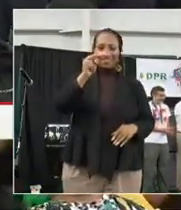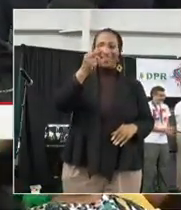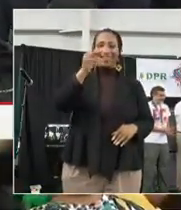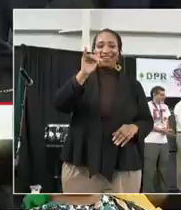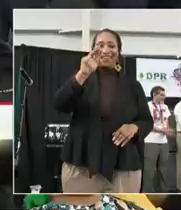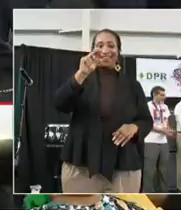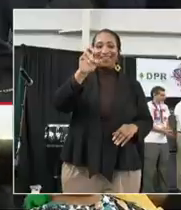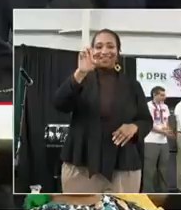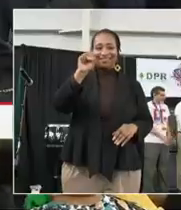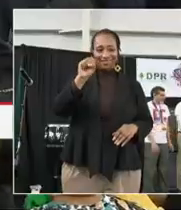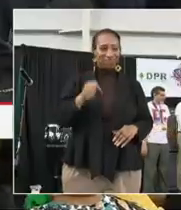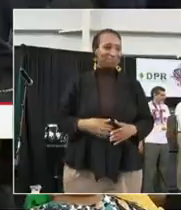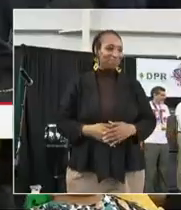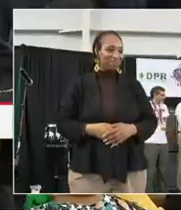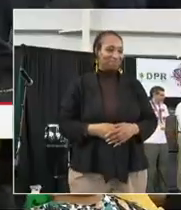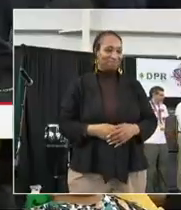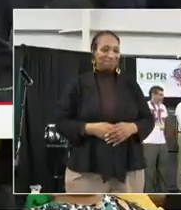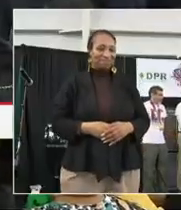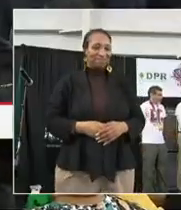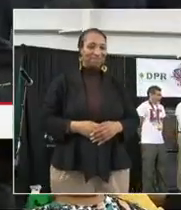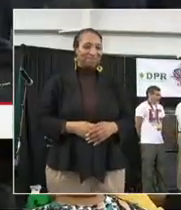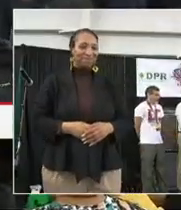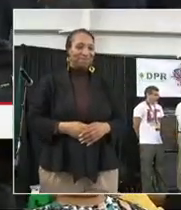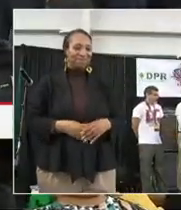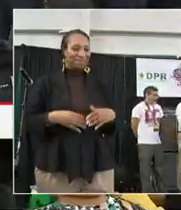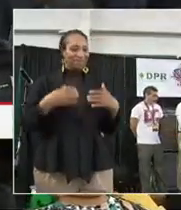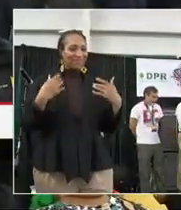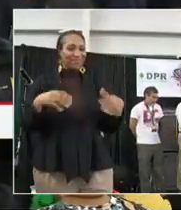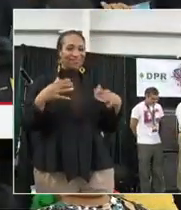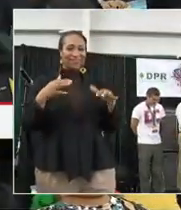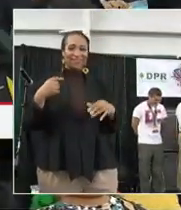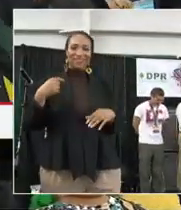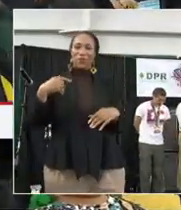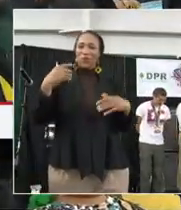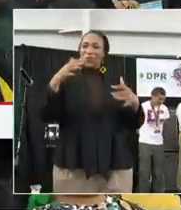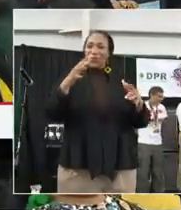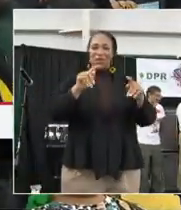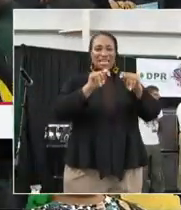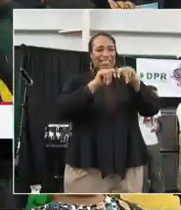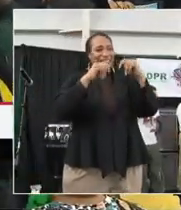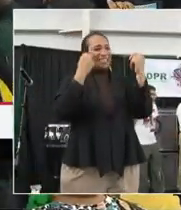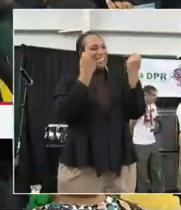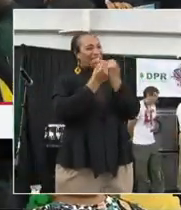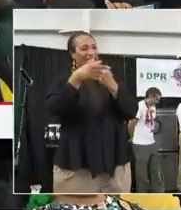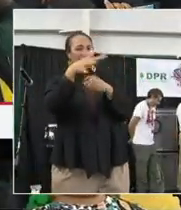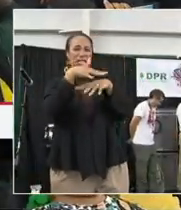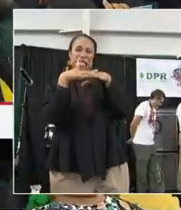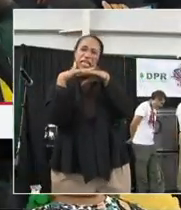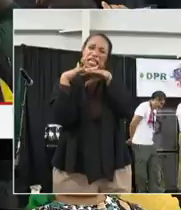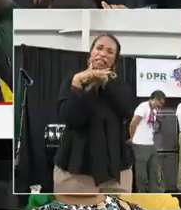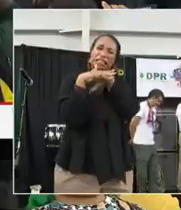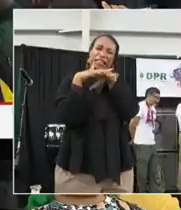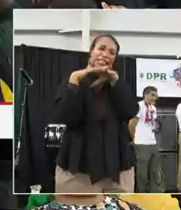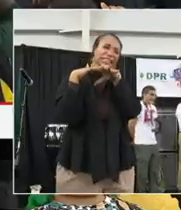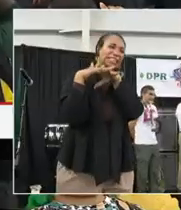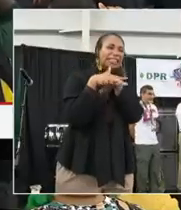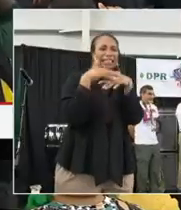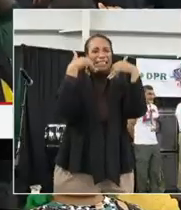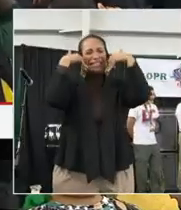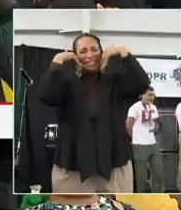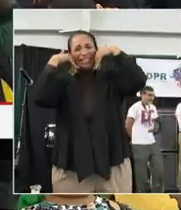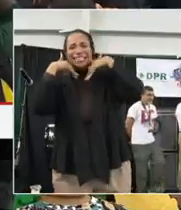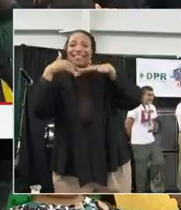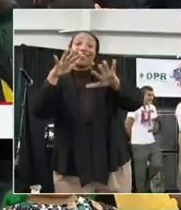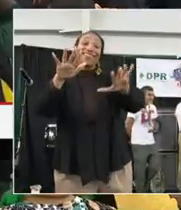And we are Team Play Too Hard all the time. So, good afternoon, everyone,